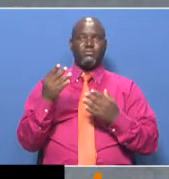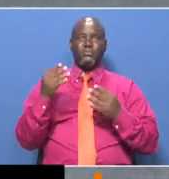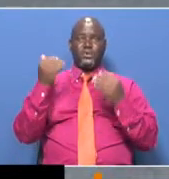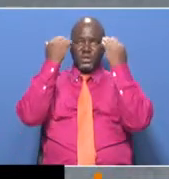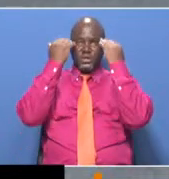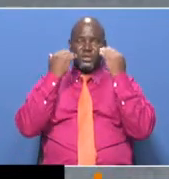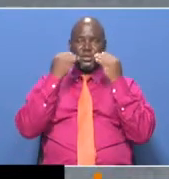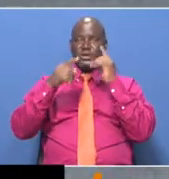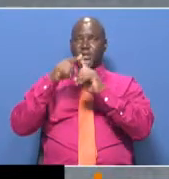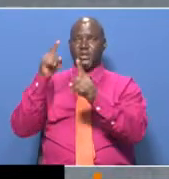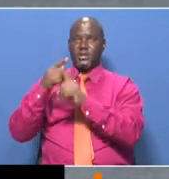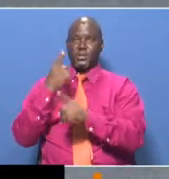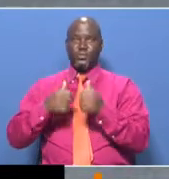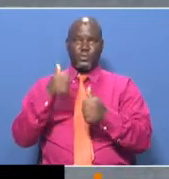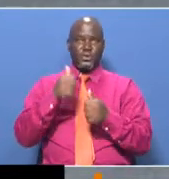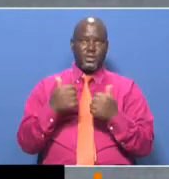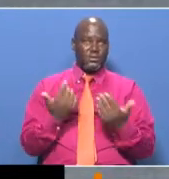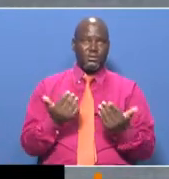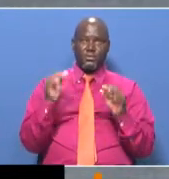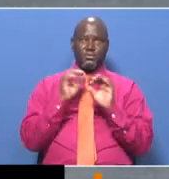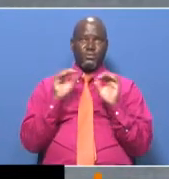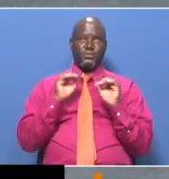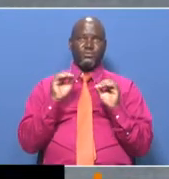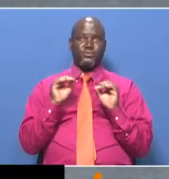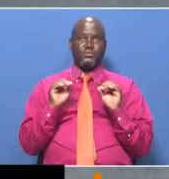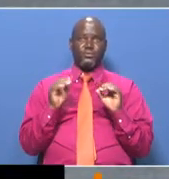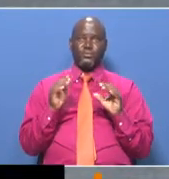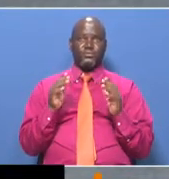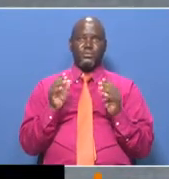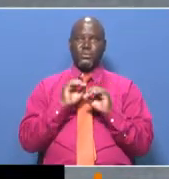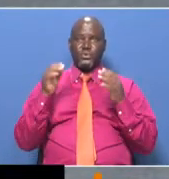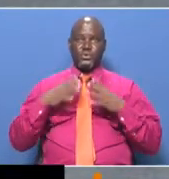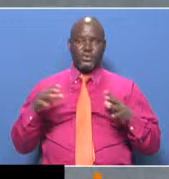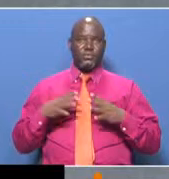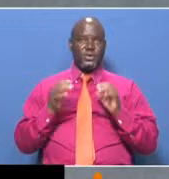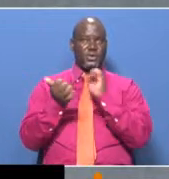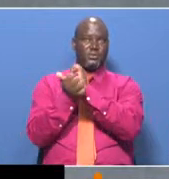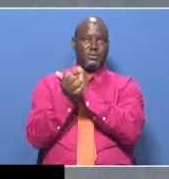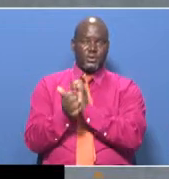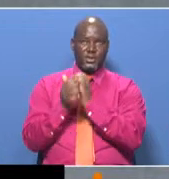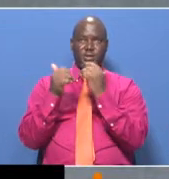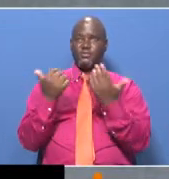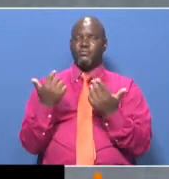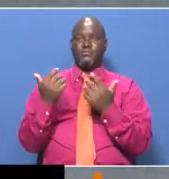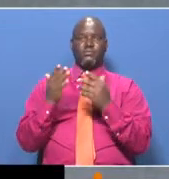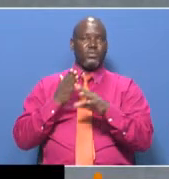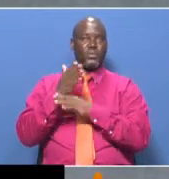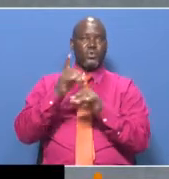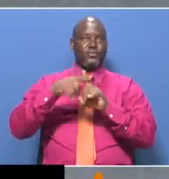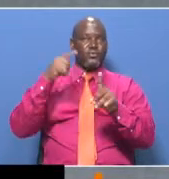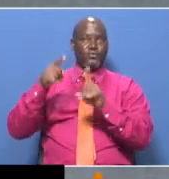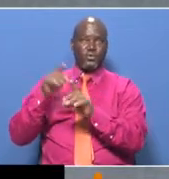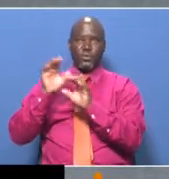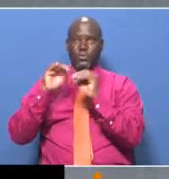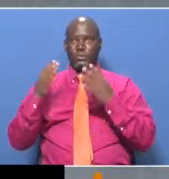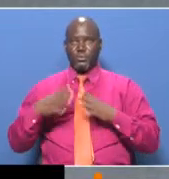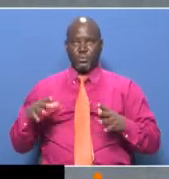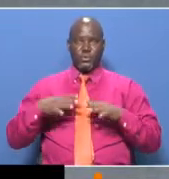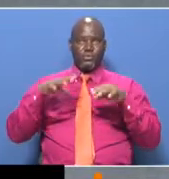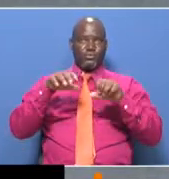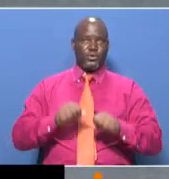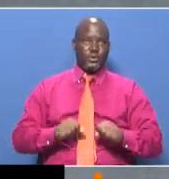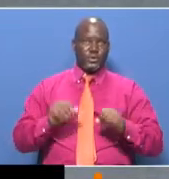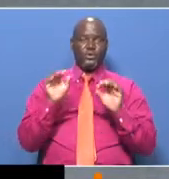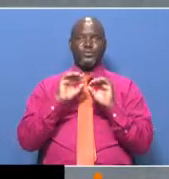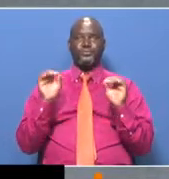extrajudicial killings, which have nobody has been arrested for any extrajudicial killings, nobody has been booked, nobody